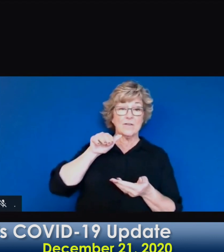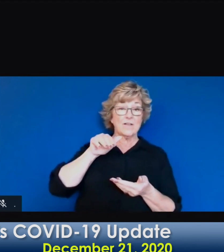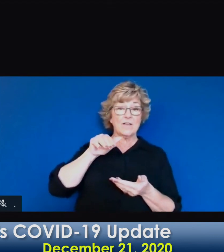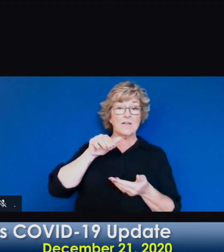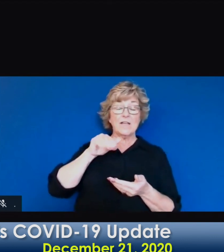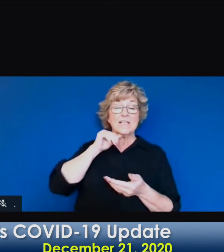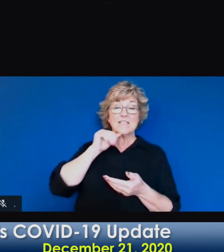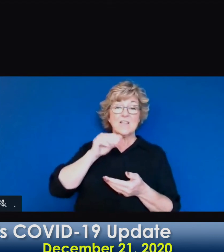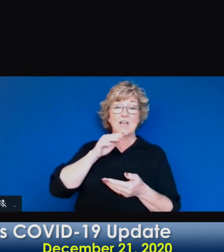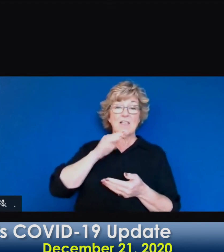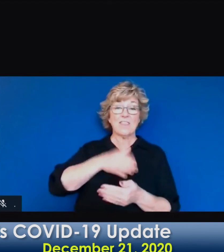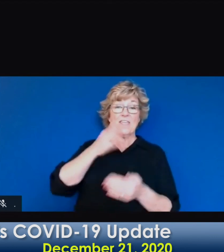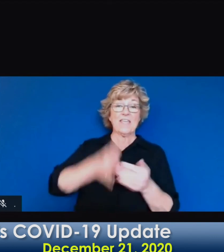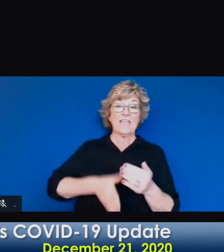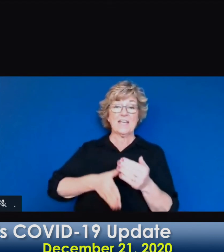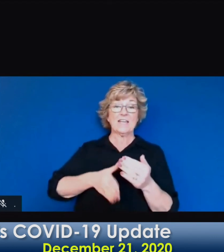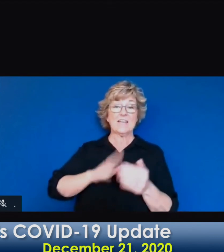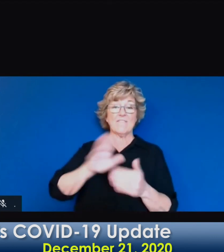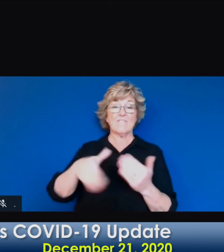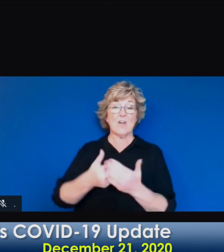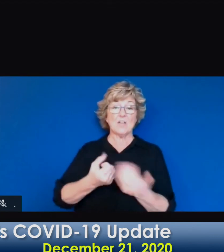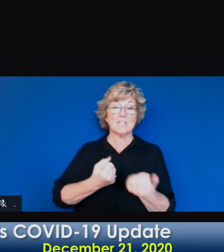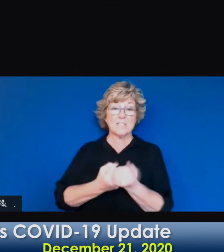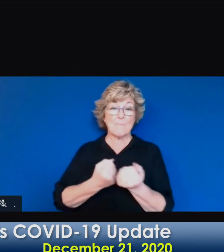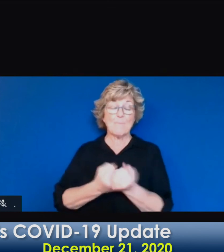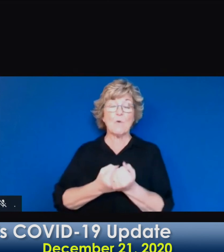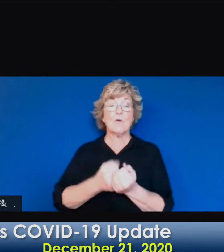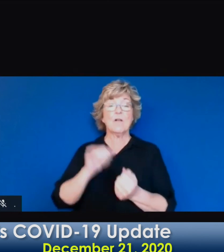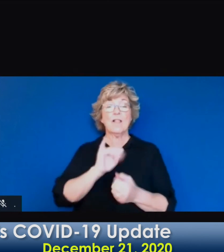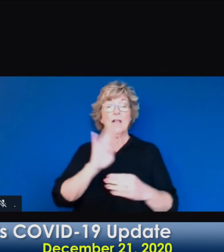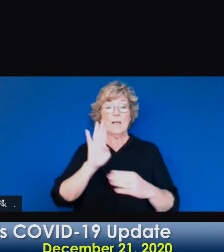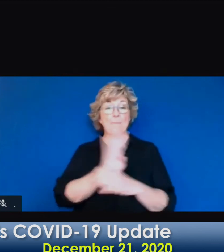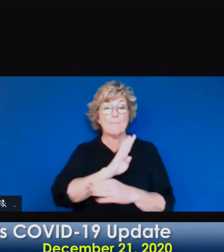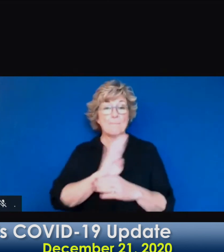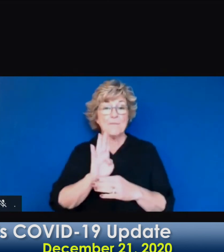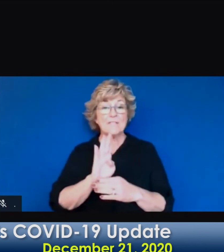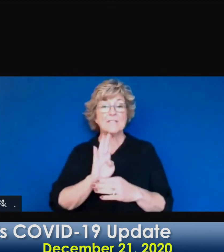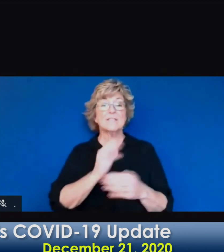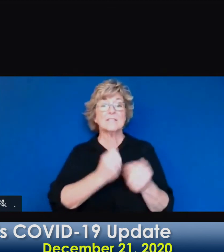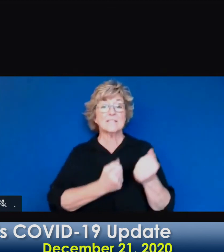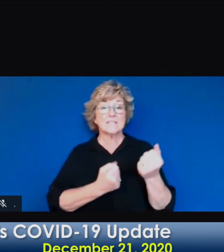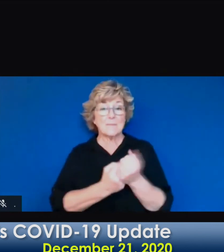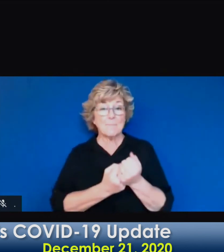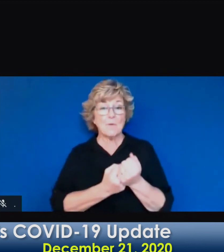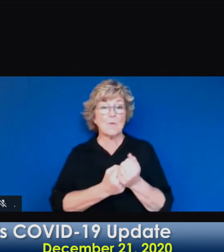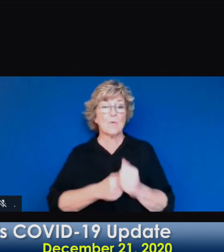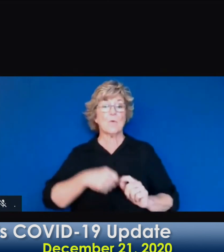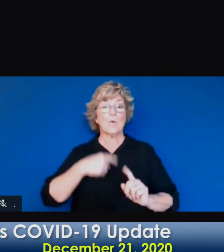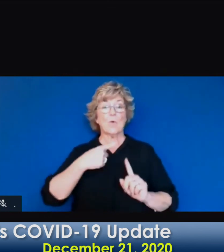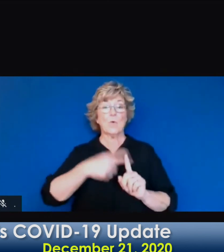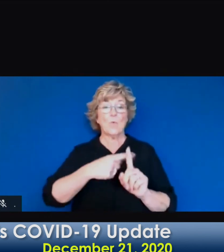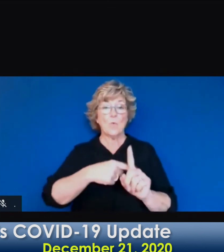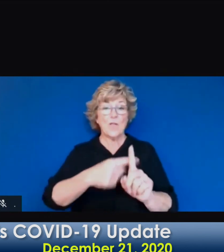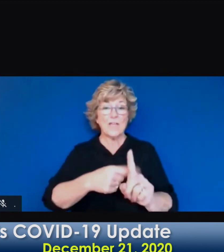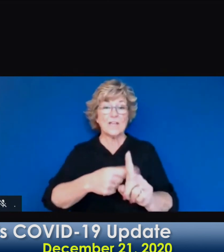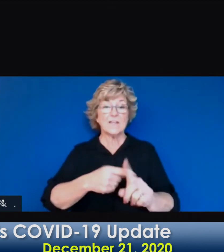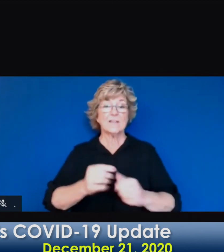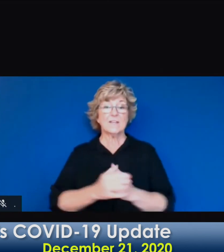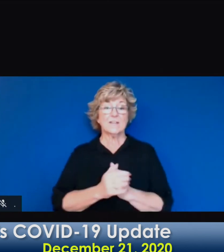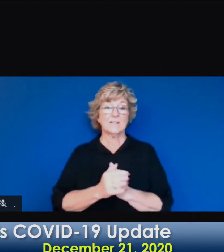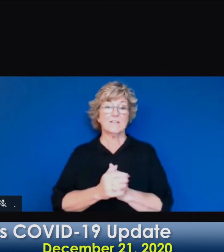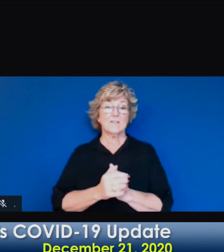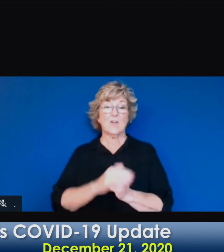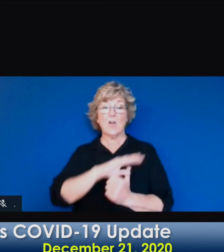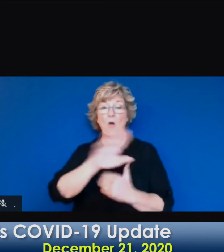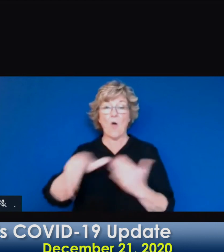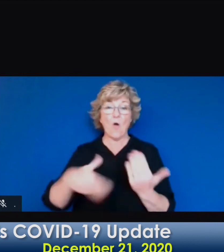of the story of support, including the small business supports and medium-sized business supports, rental assistance, eviction assistance, all